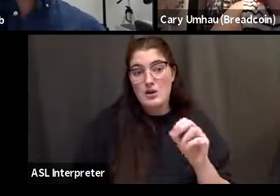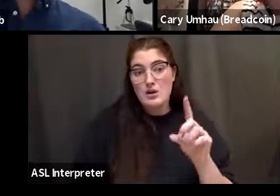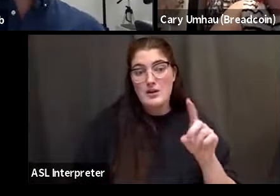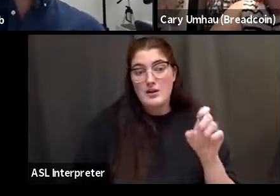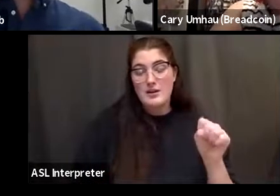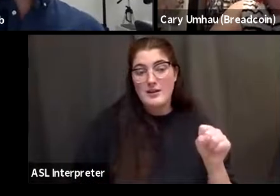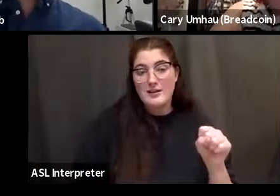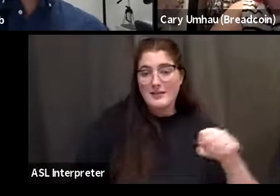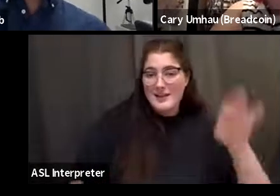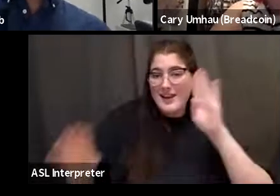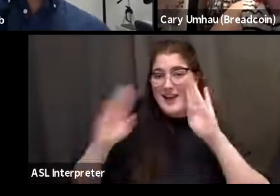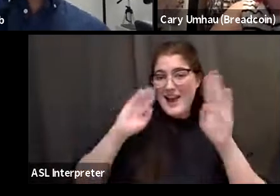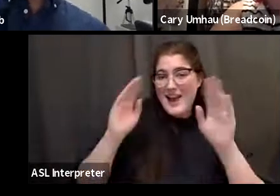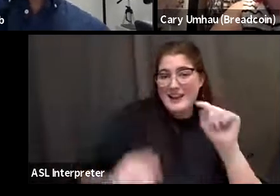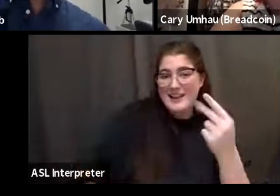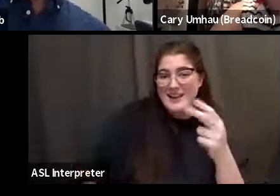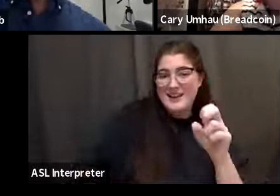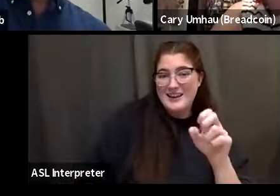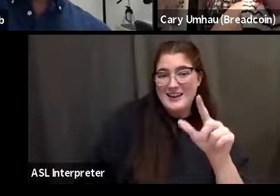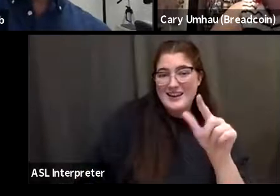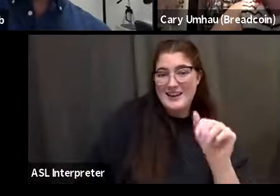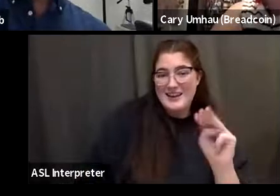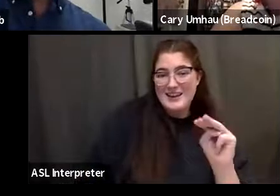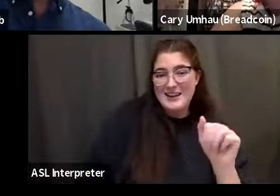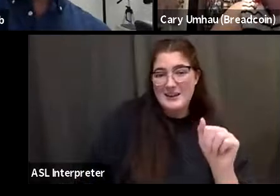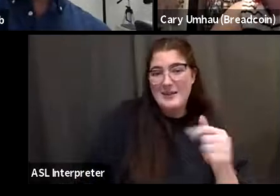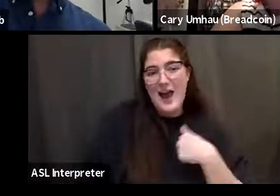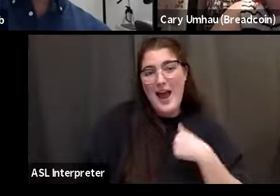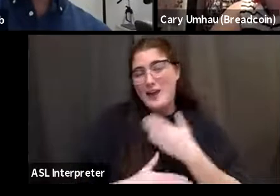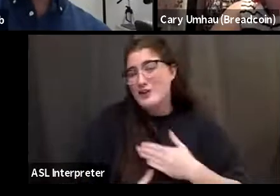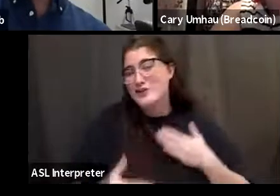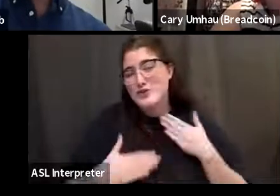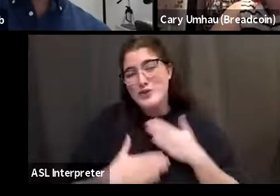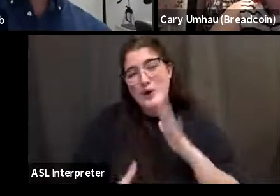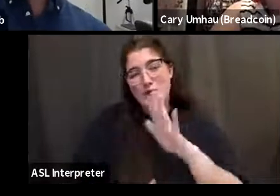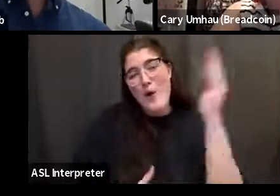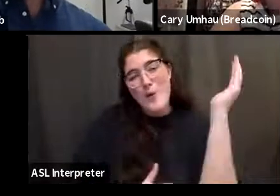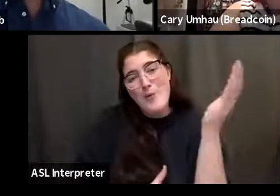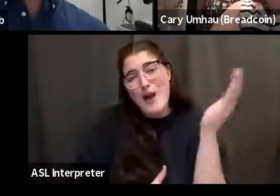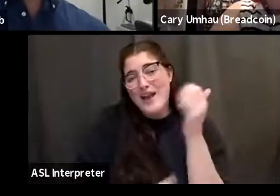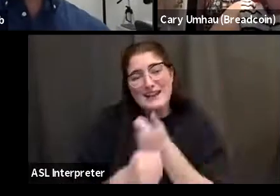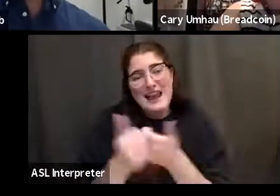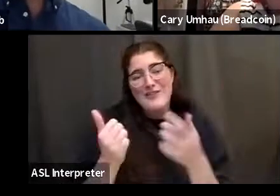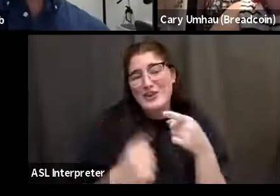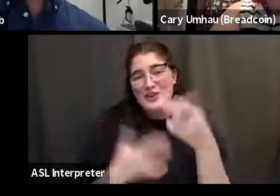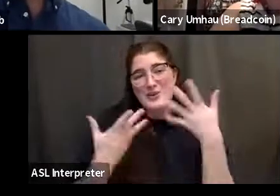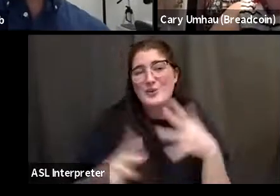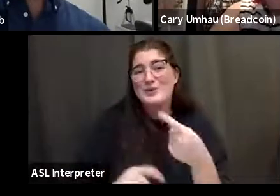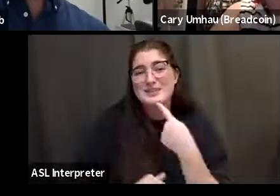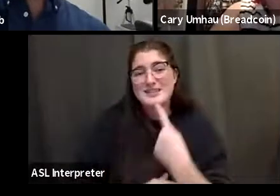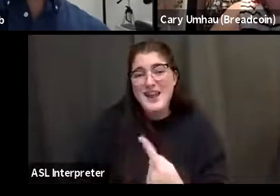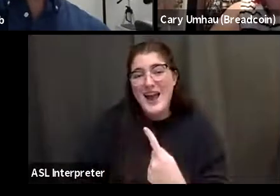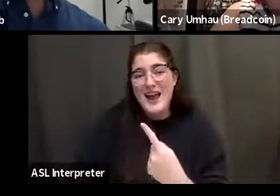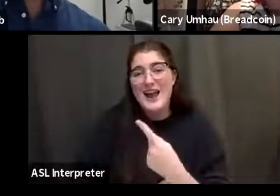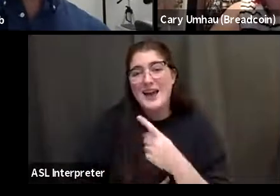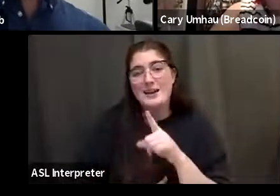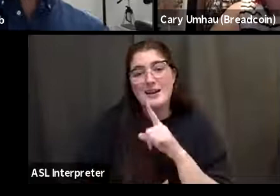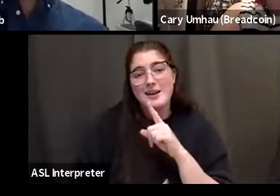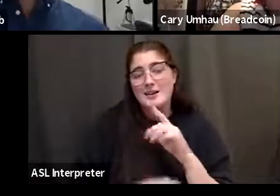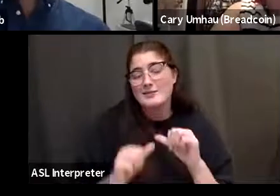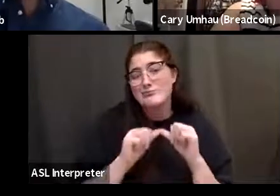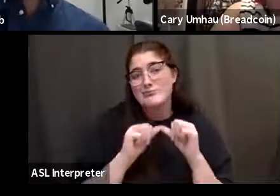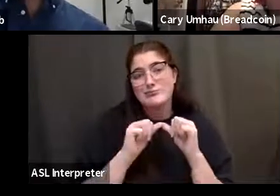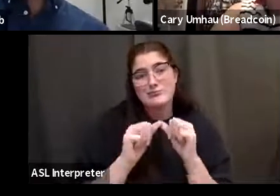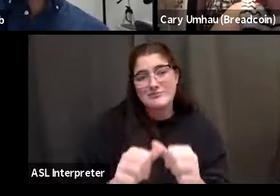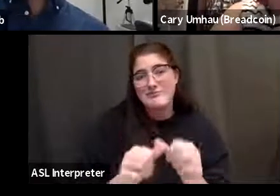Hey, Ms. Thelma, I enjoy your presentation, and everything you said is right on